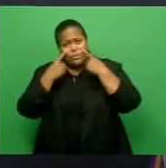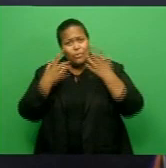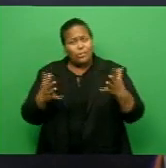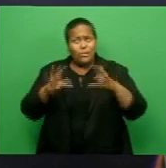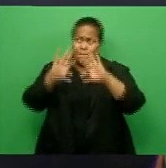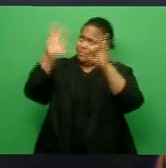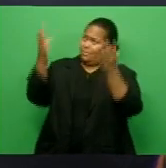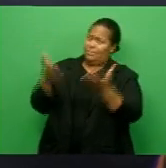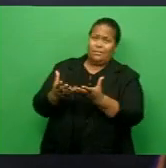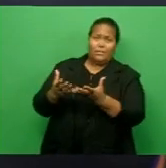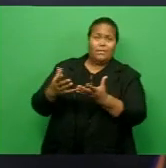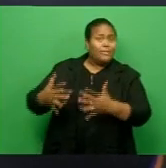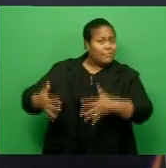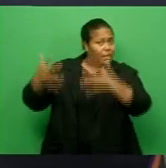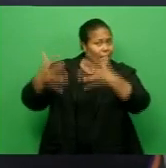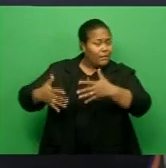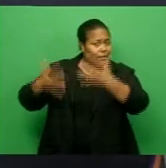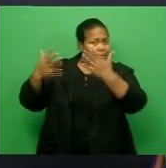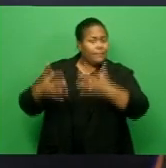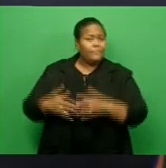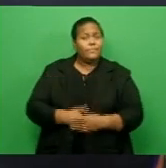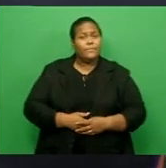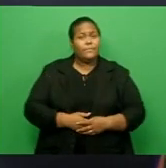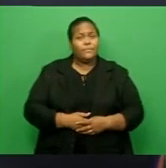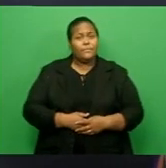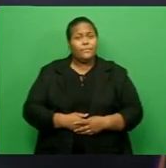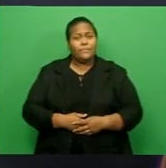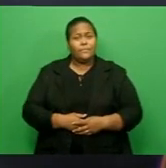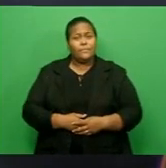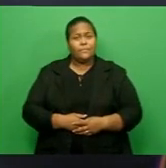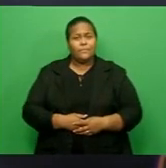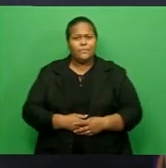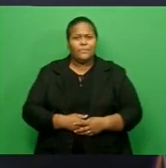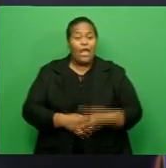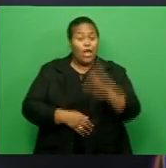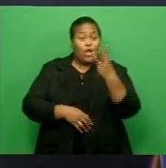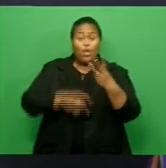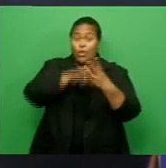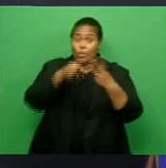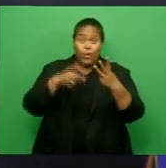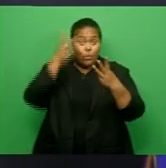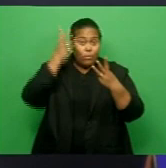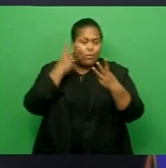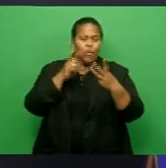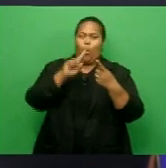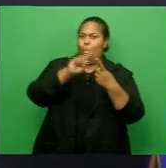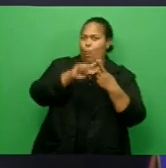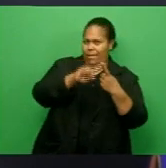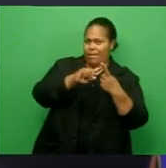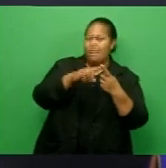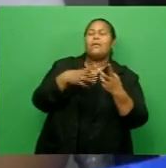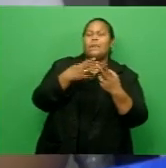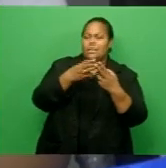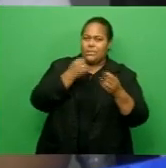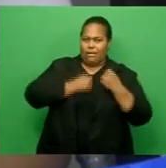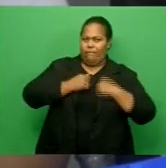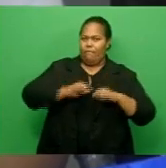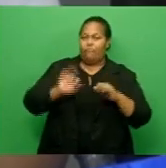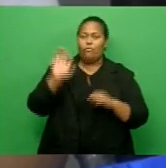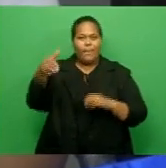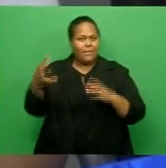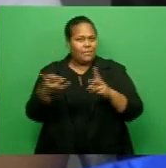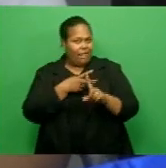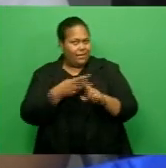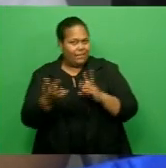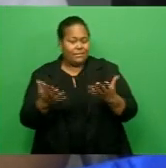data is 1 in 3 women globally suffer from domestic violence. Fiji